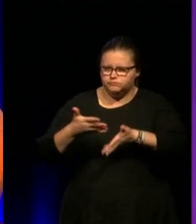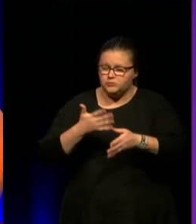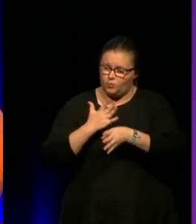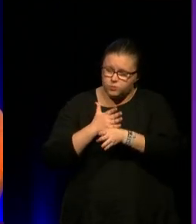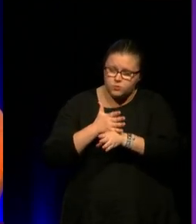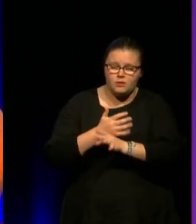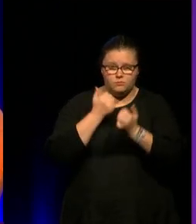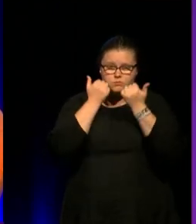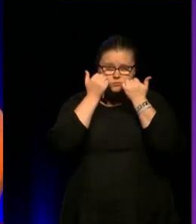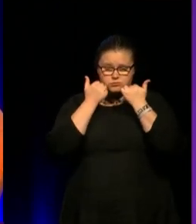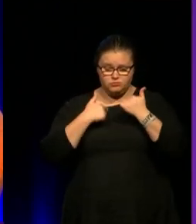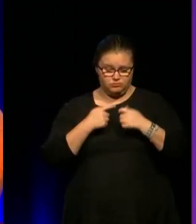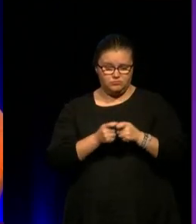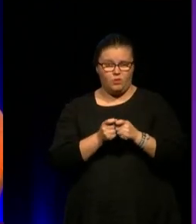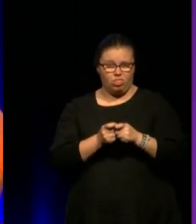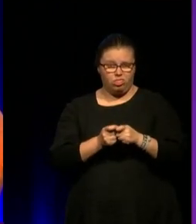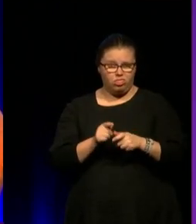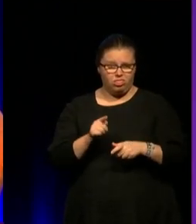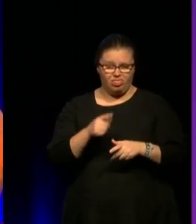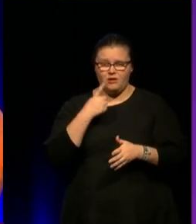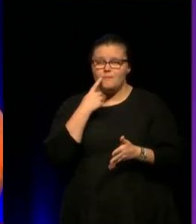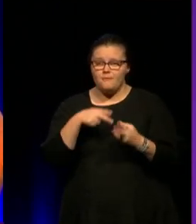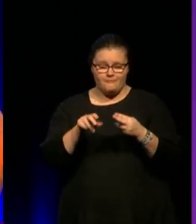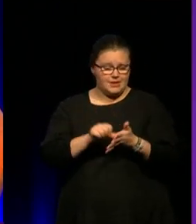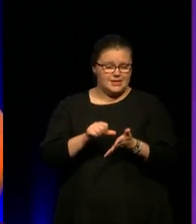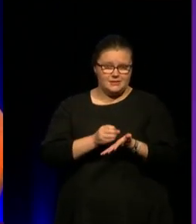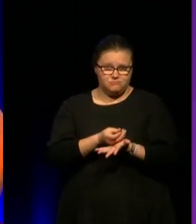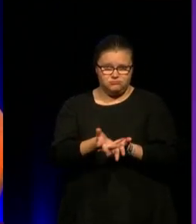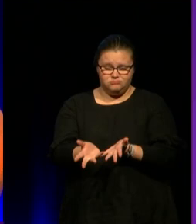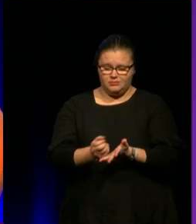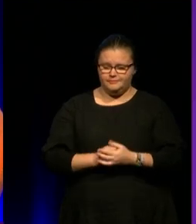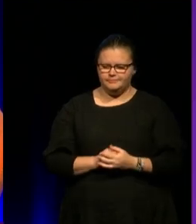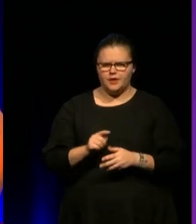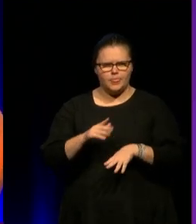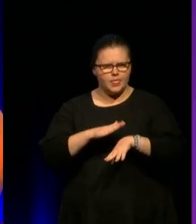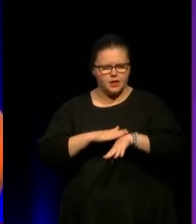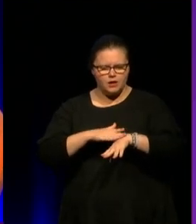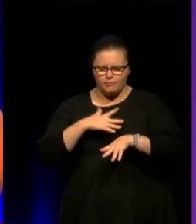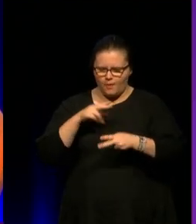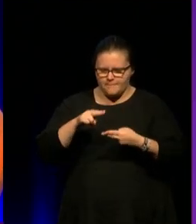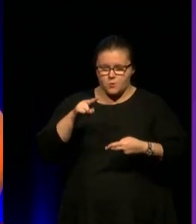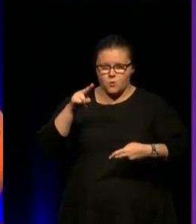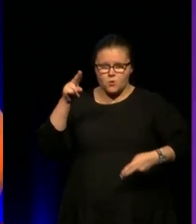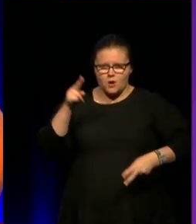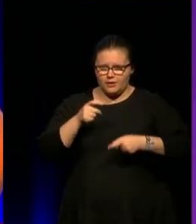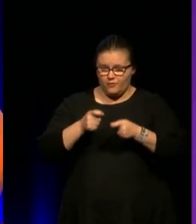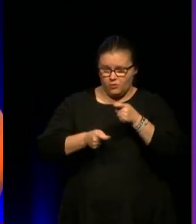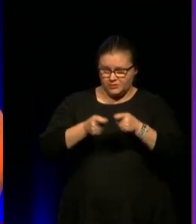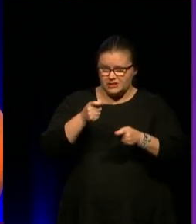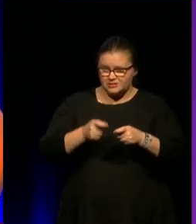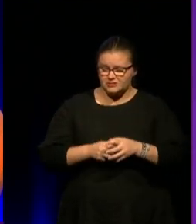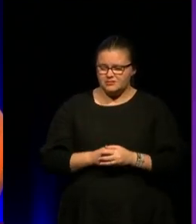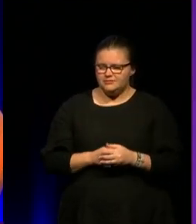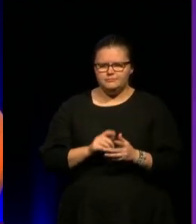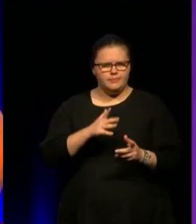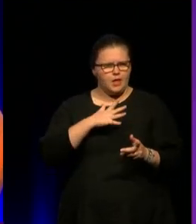that we were worthy of those sorts of investments. They were obviously at that time really looking to scale up testing. And they wanted that